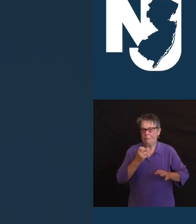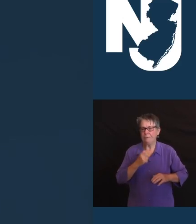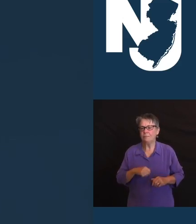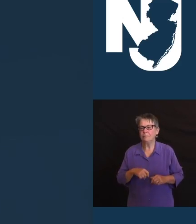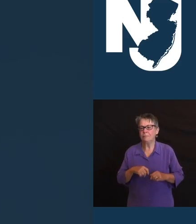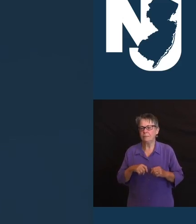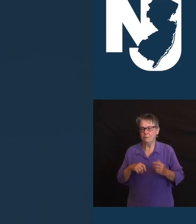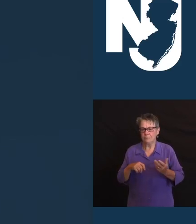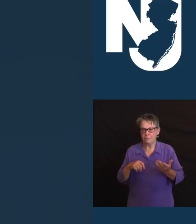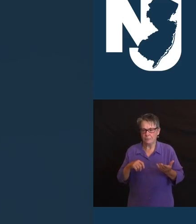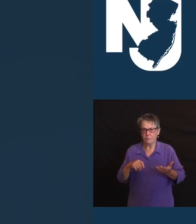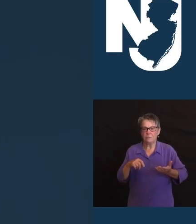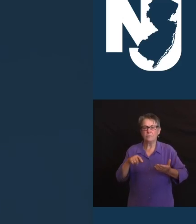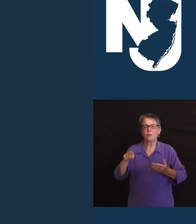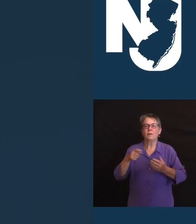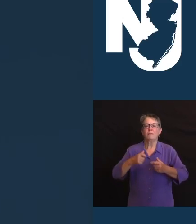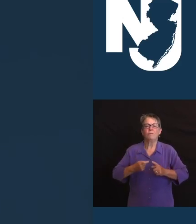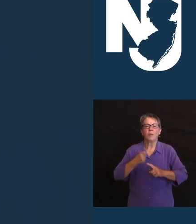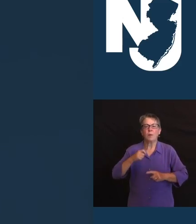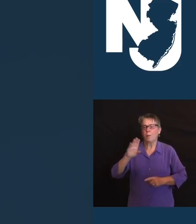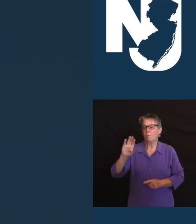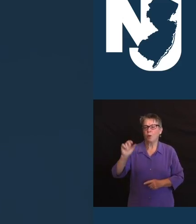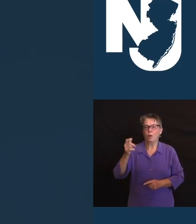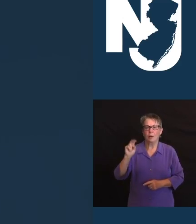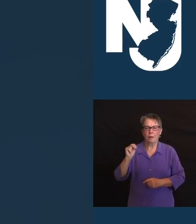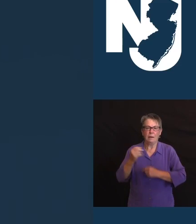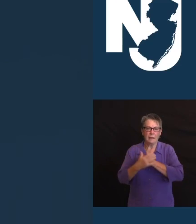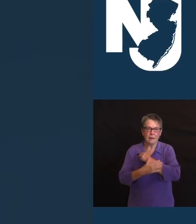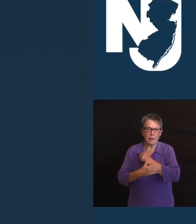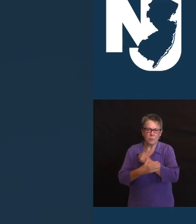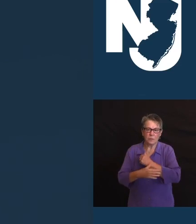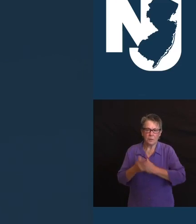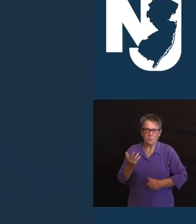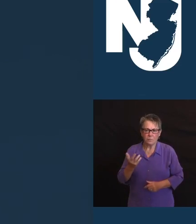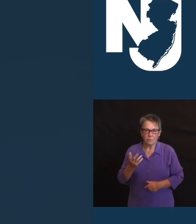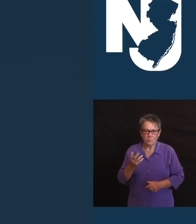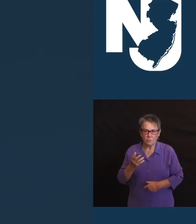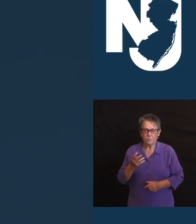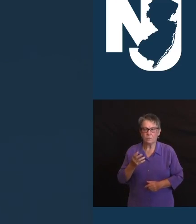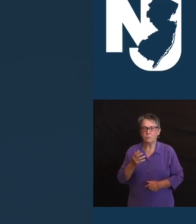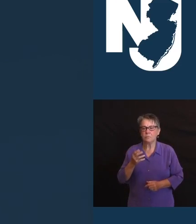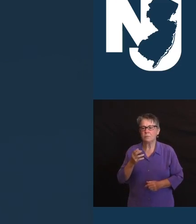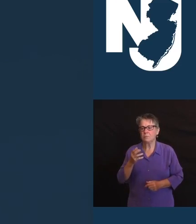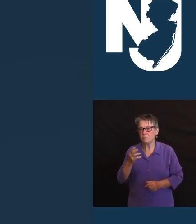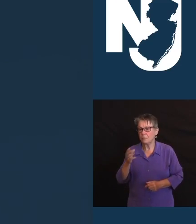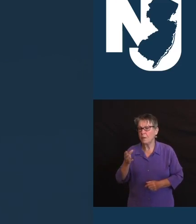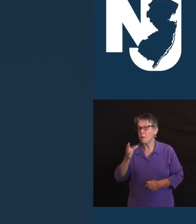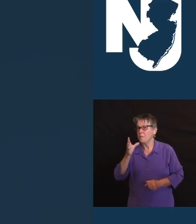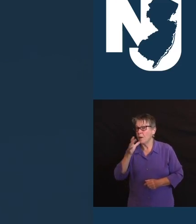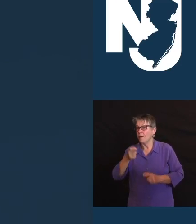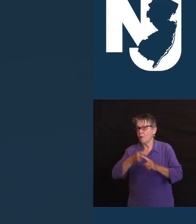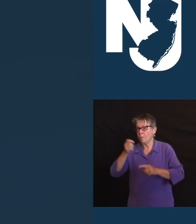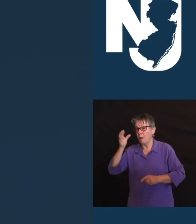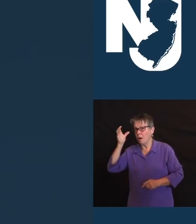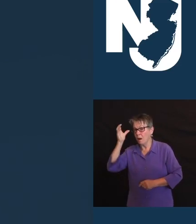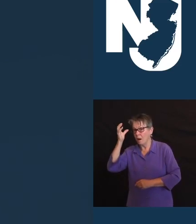City, raised by a mother who was a Colombian immigrant and a father who hailed from Puerto Rico. Yvette, by the way, was